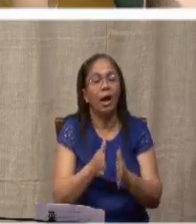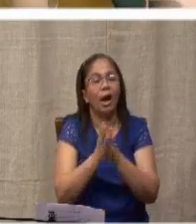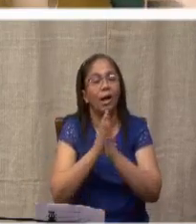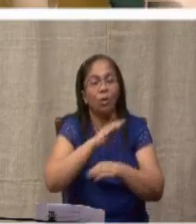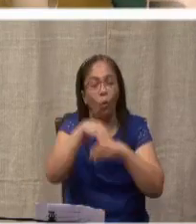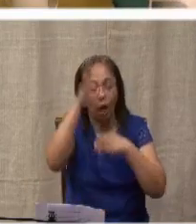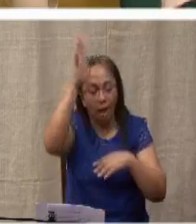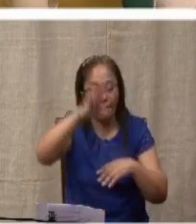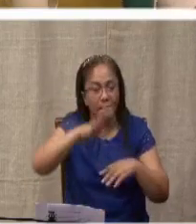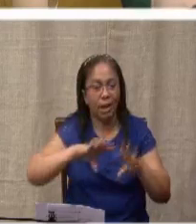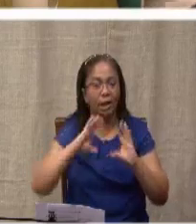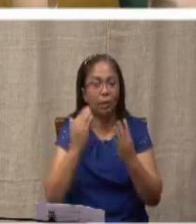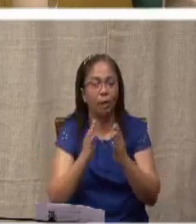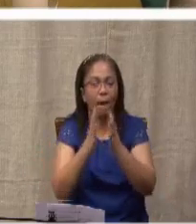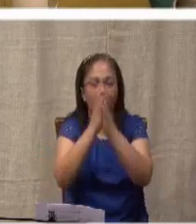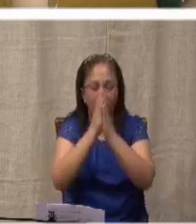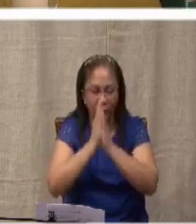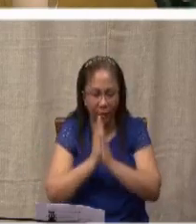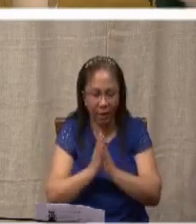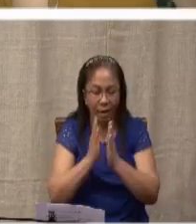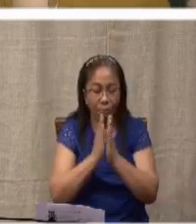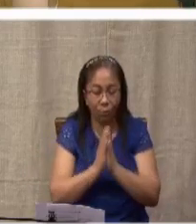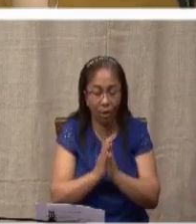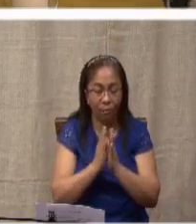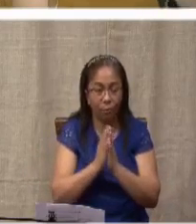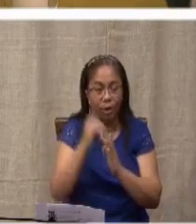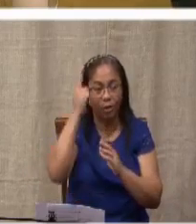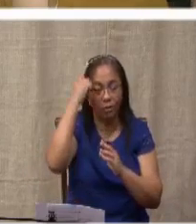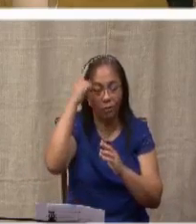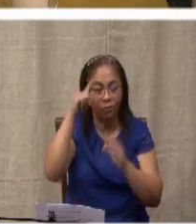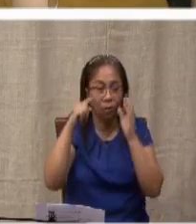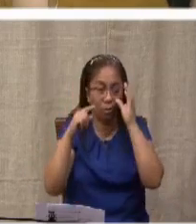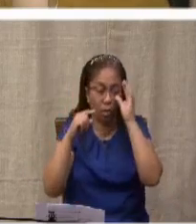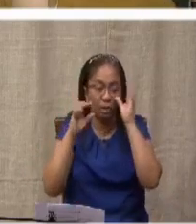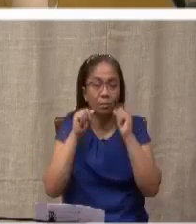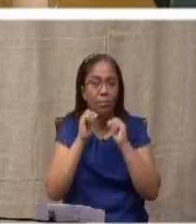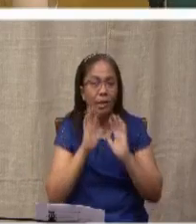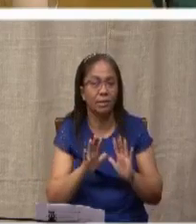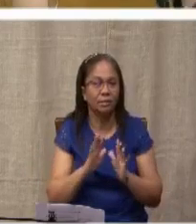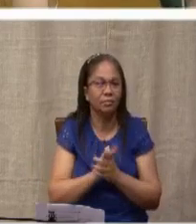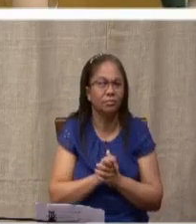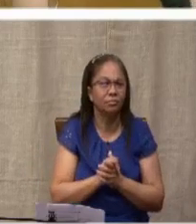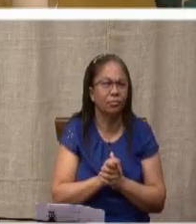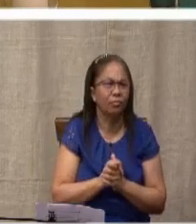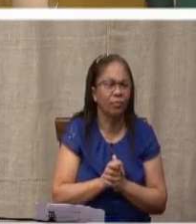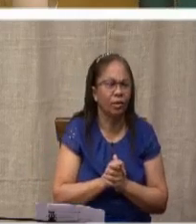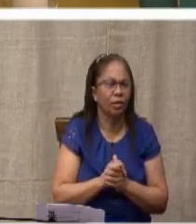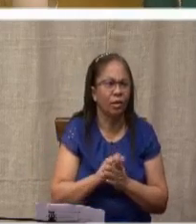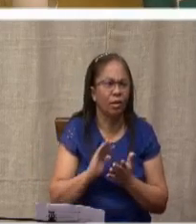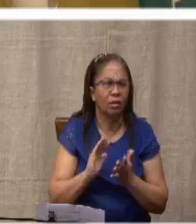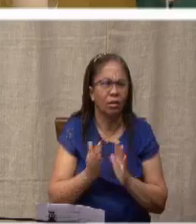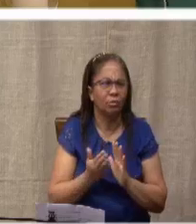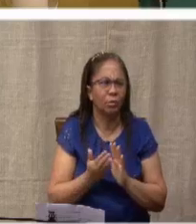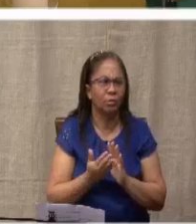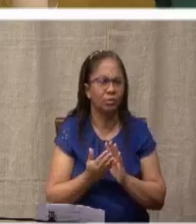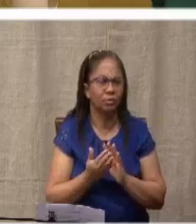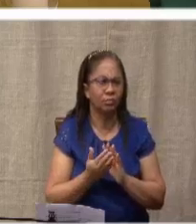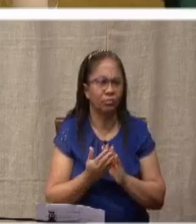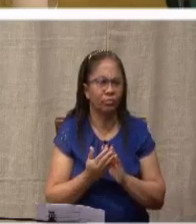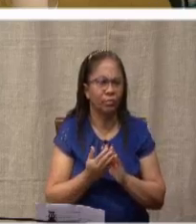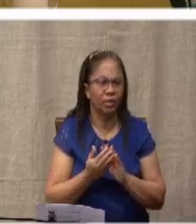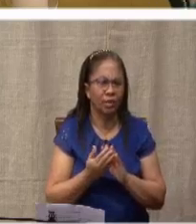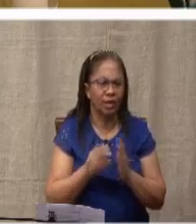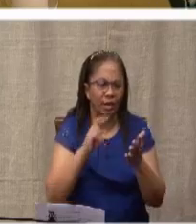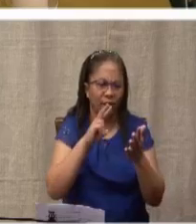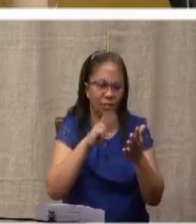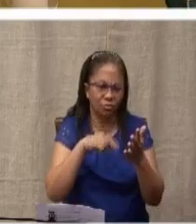community praying for this consecration what it will be will be looking at the life of